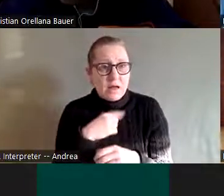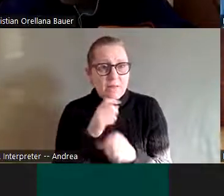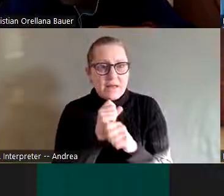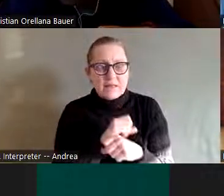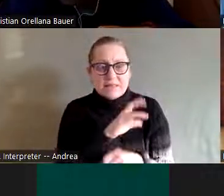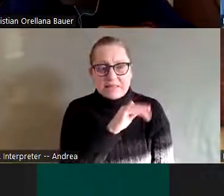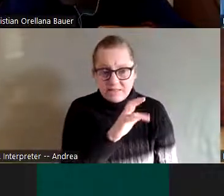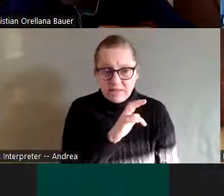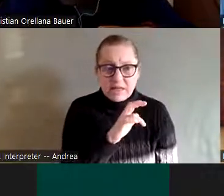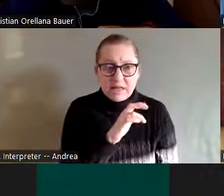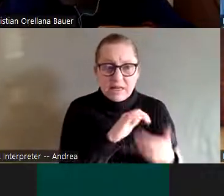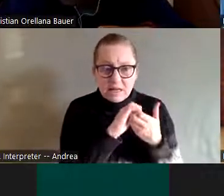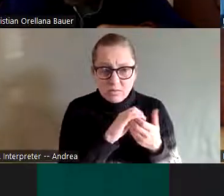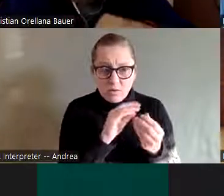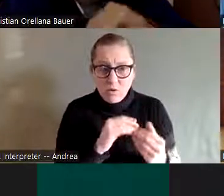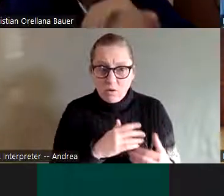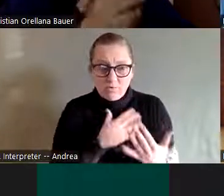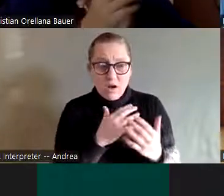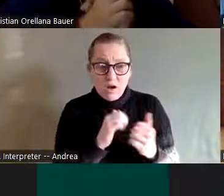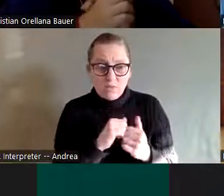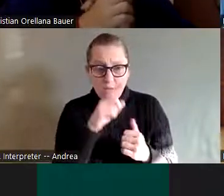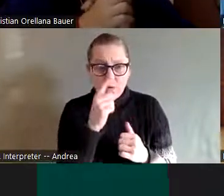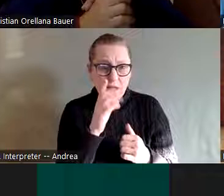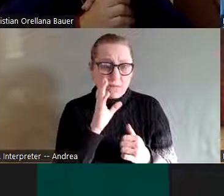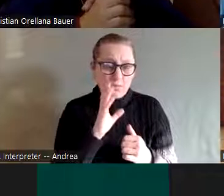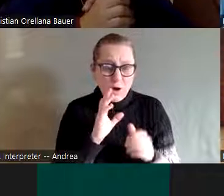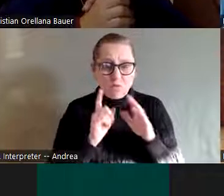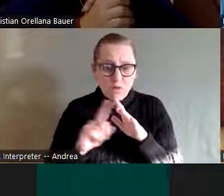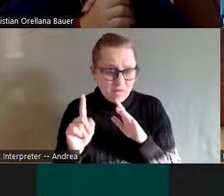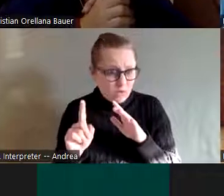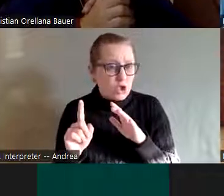from Black, Brown, immigrant, refugee communities